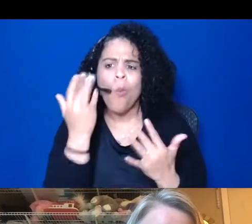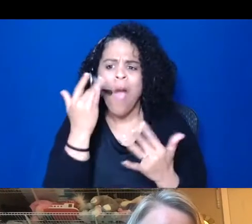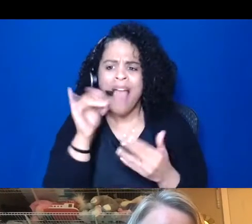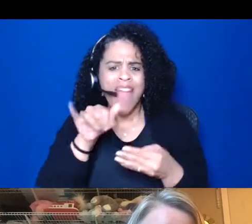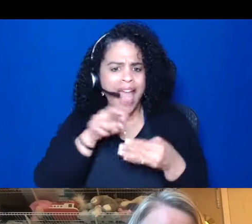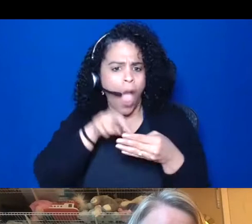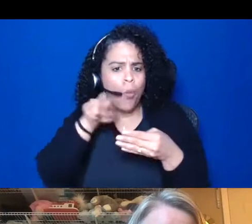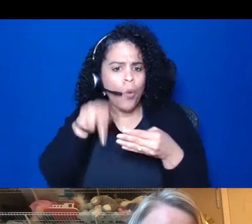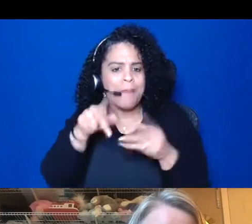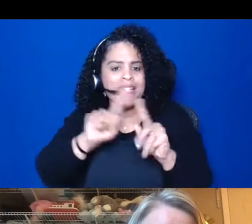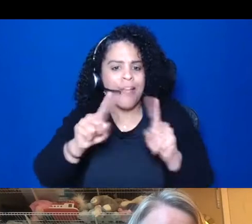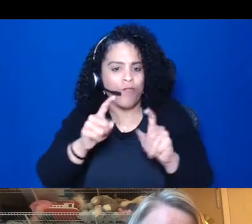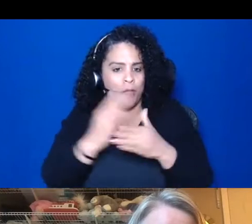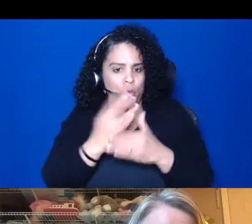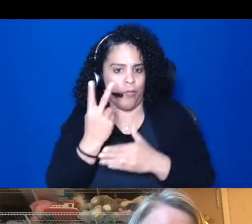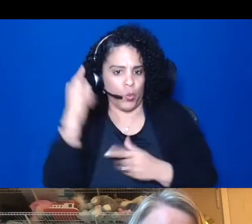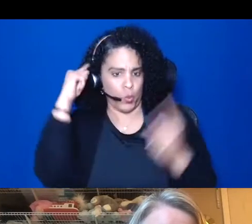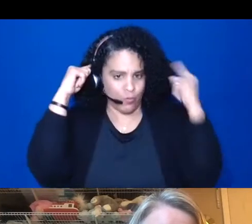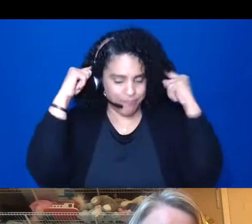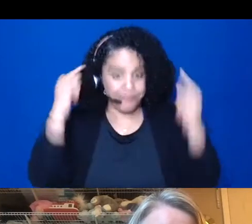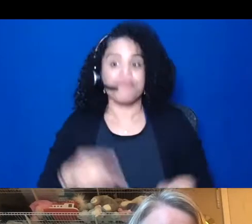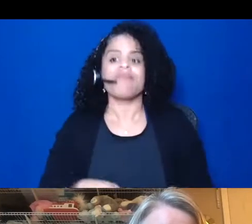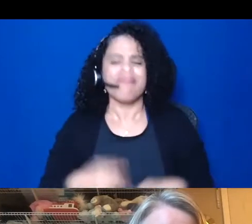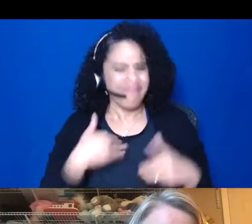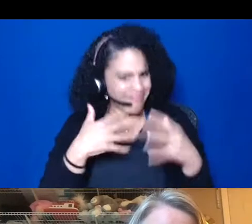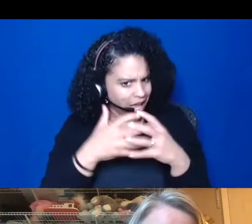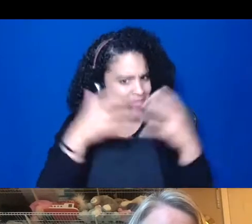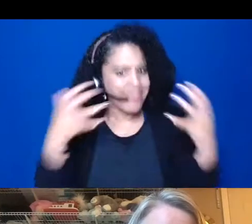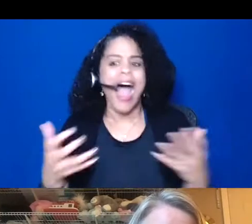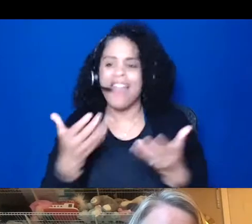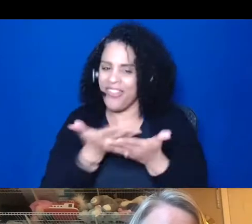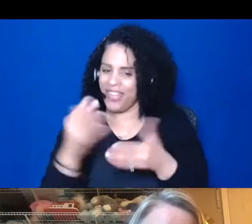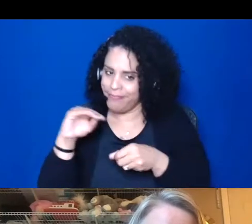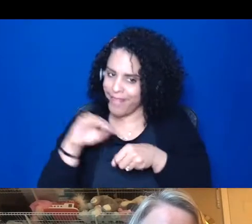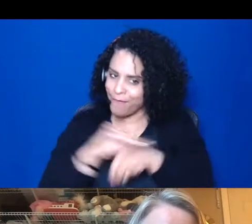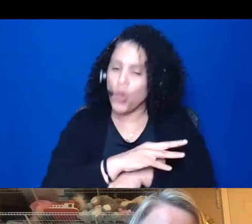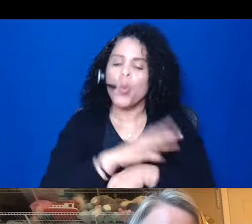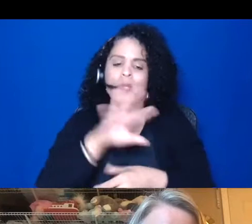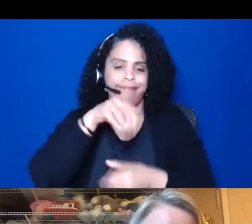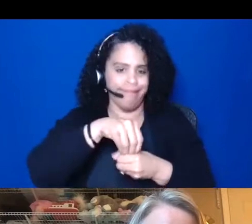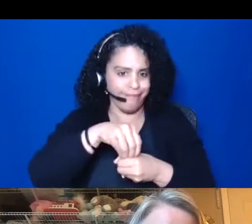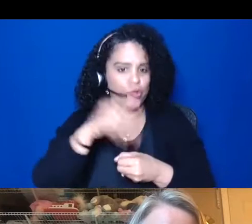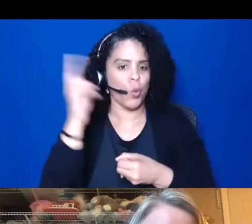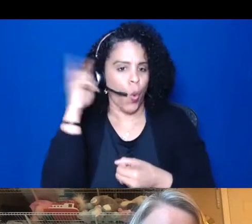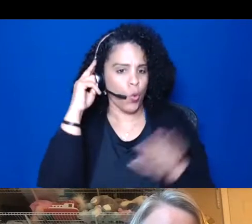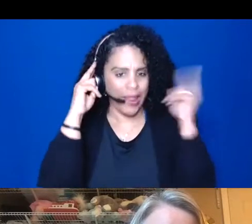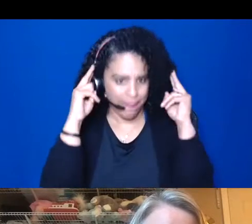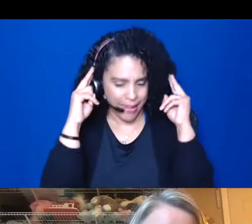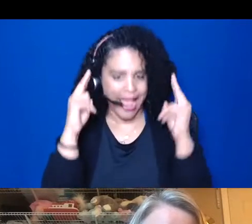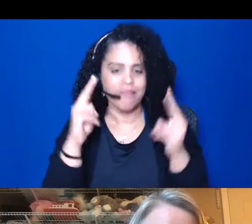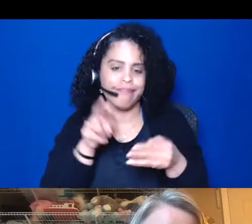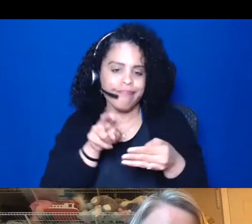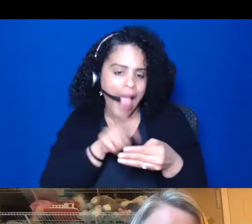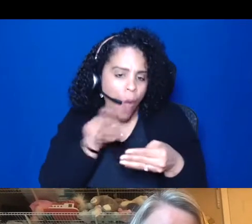outcomes are different between my two ears. So there are a lot of factors that play into cochlear implant